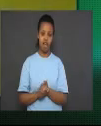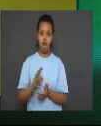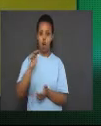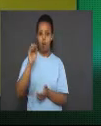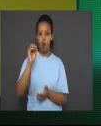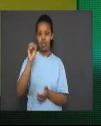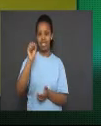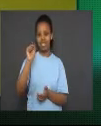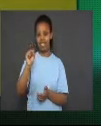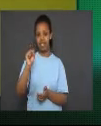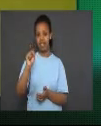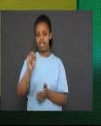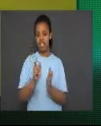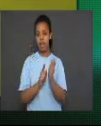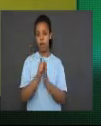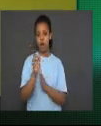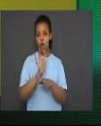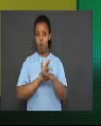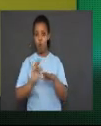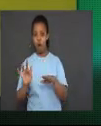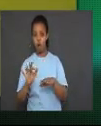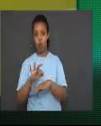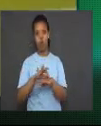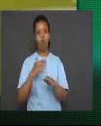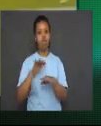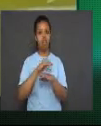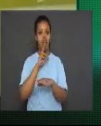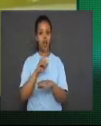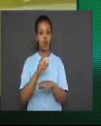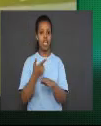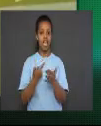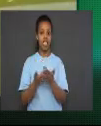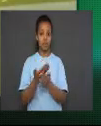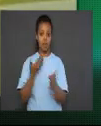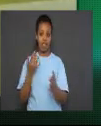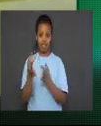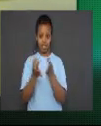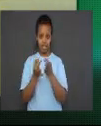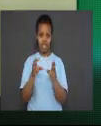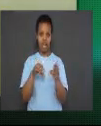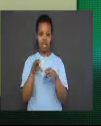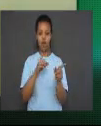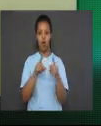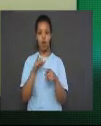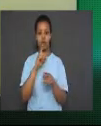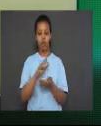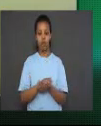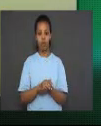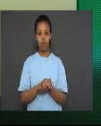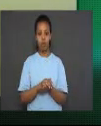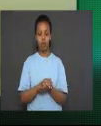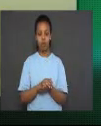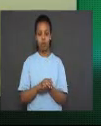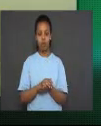Moss growing on bare ground, as we described previously in this lesson, is